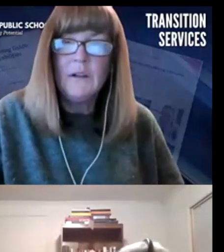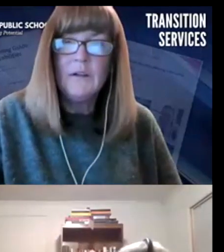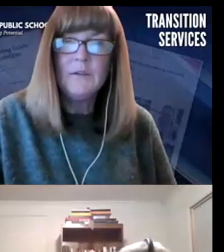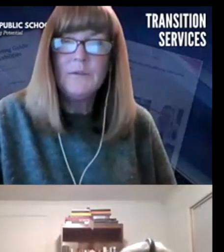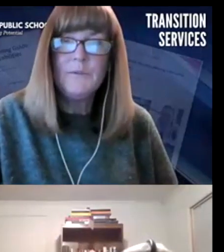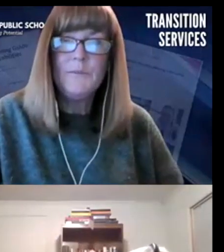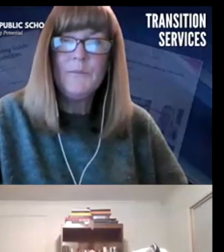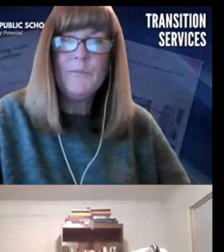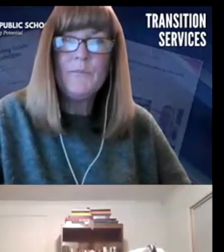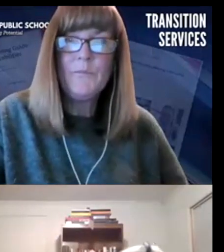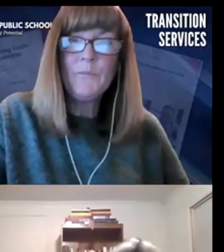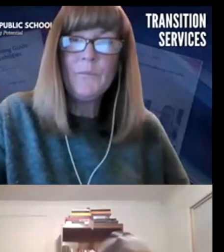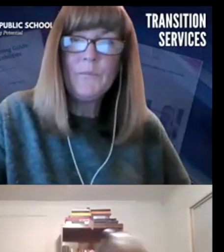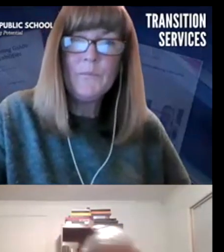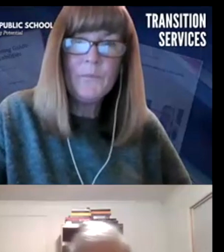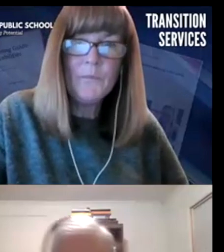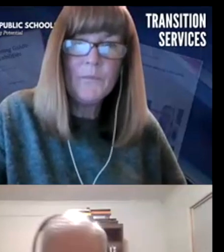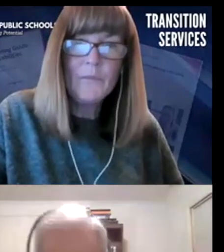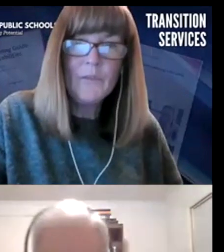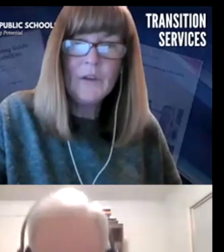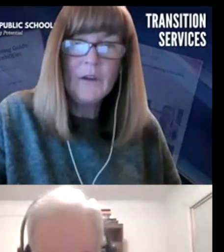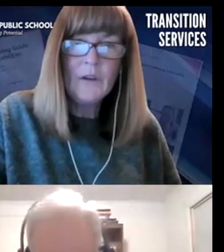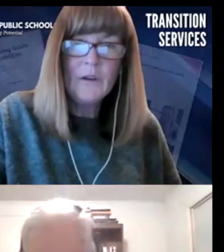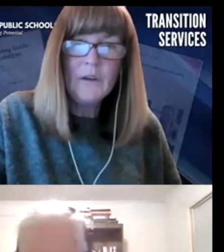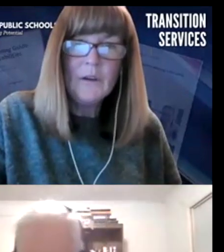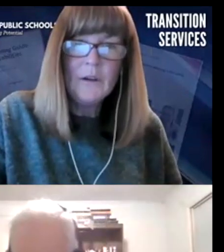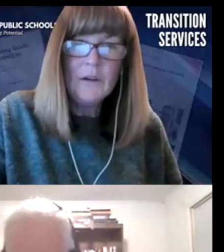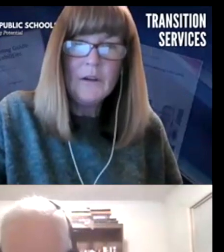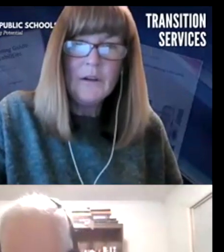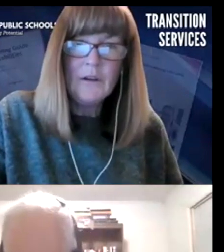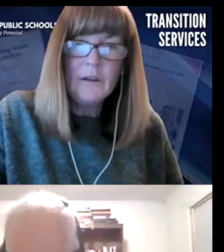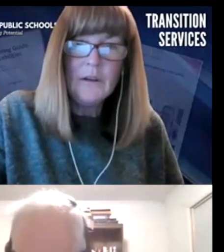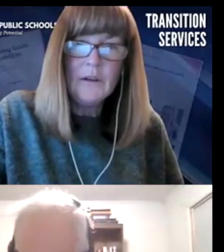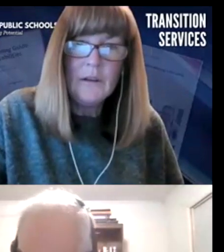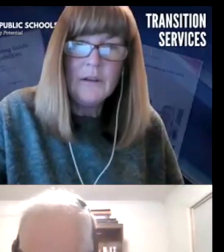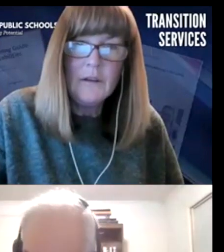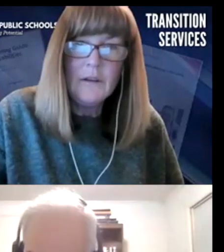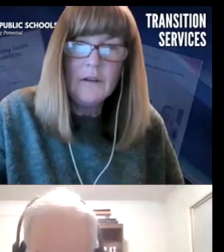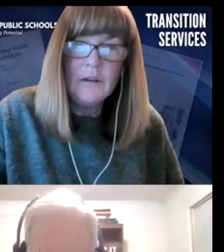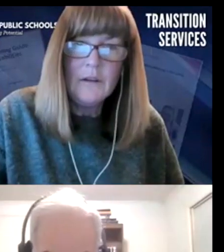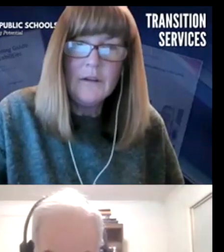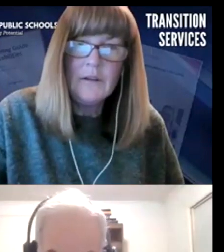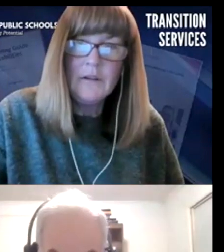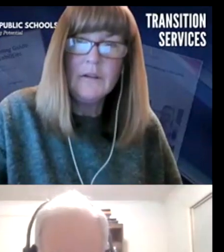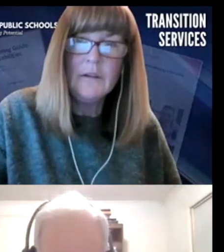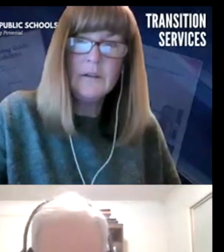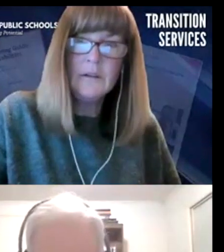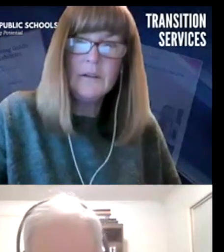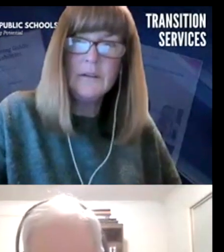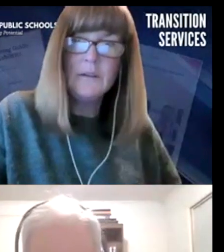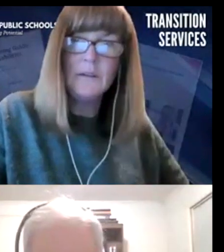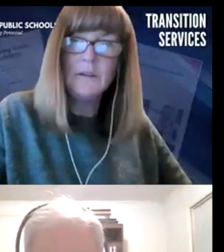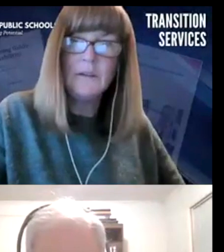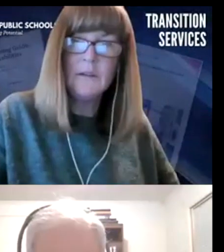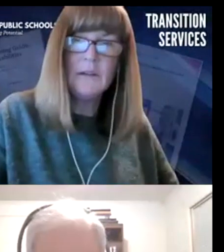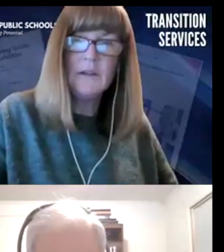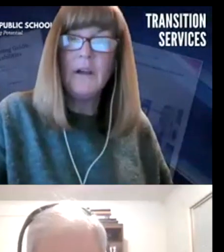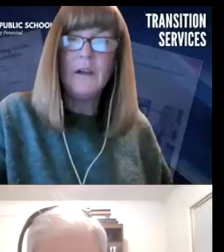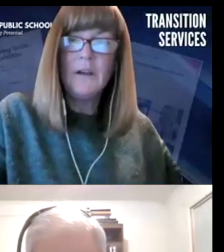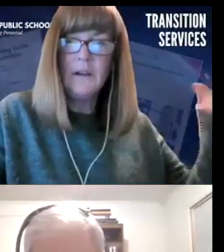very much. Well, good evening, everybody. I'm excited to be here. My name is Dan. I'm a